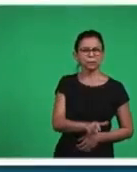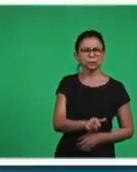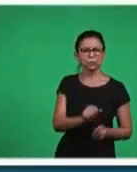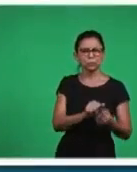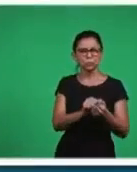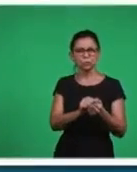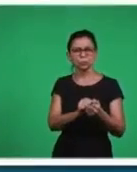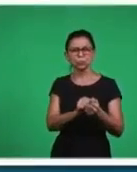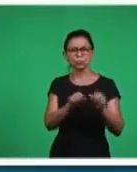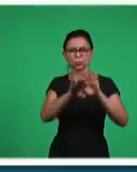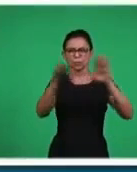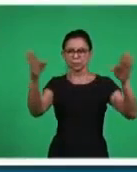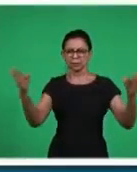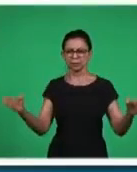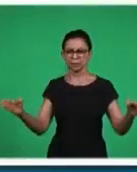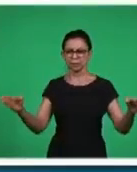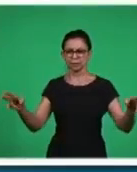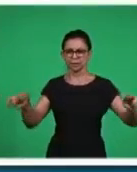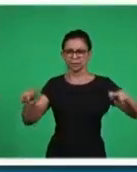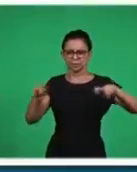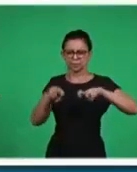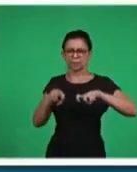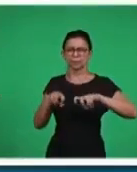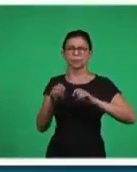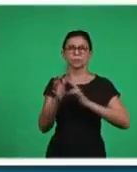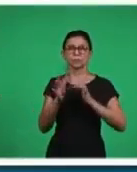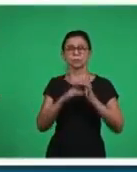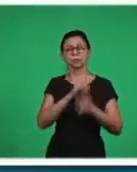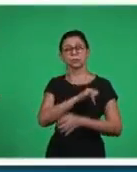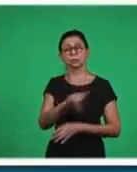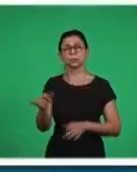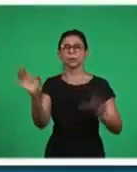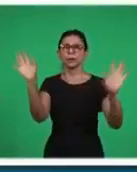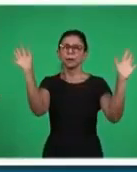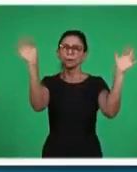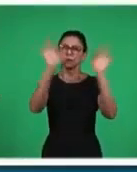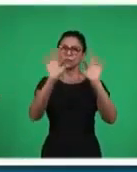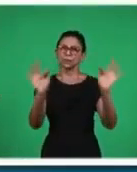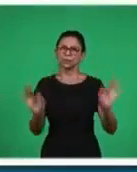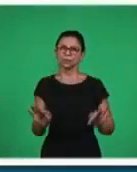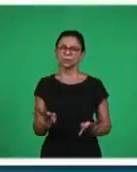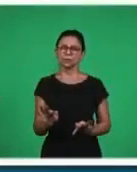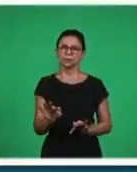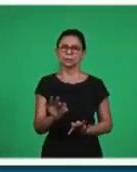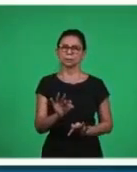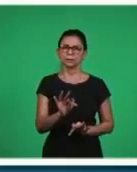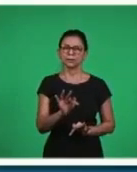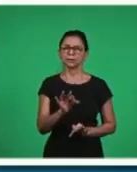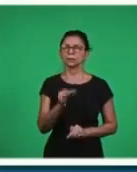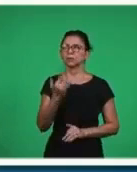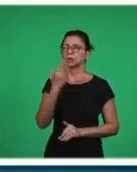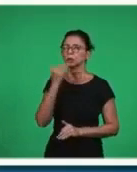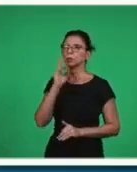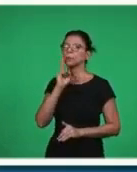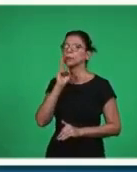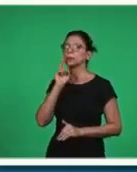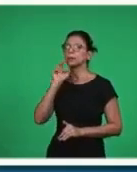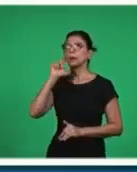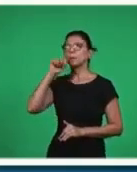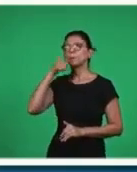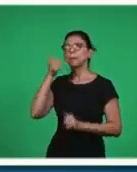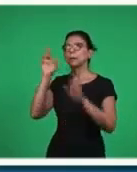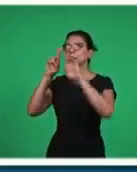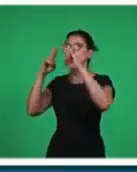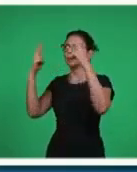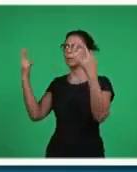sat at the table with him heard these things, he said to him, blessed is he who shall eat